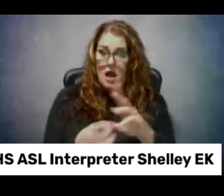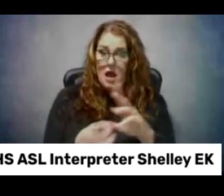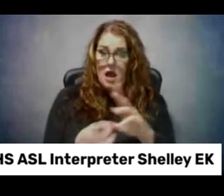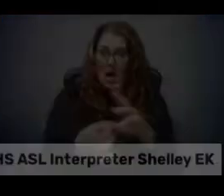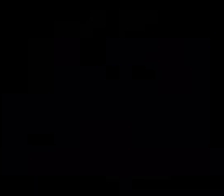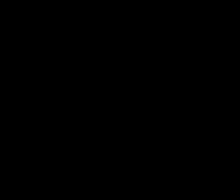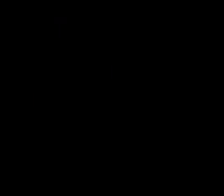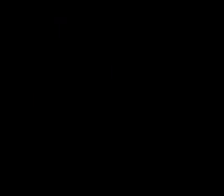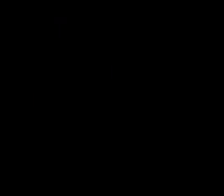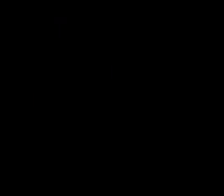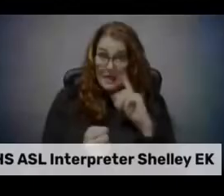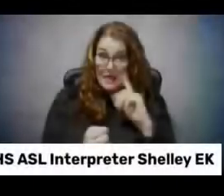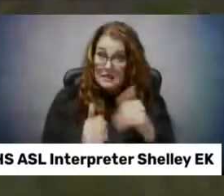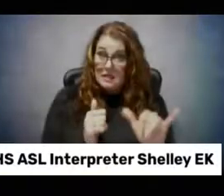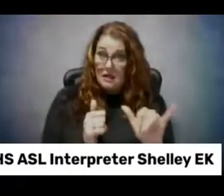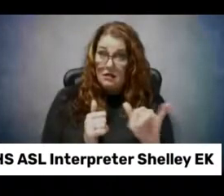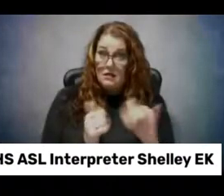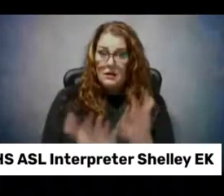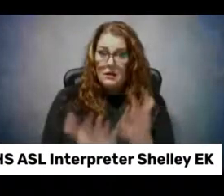Oh, you think I can still run?